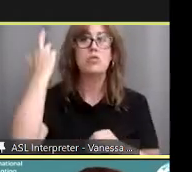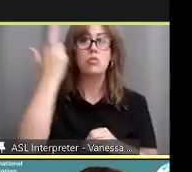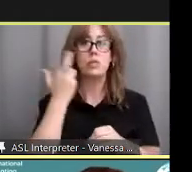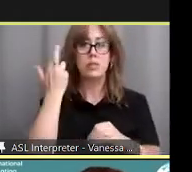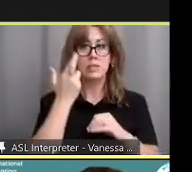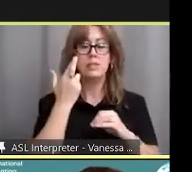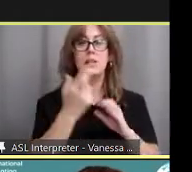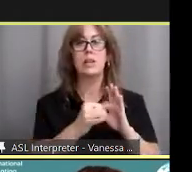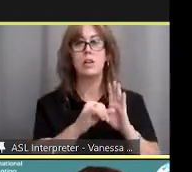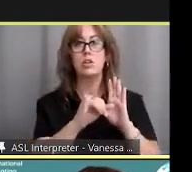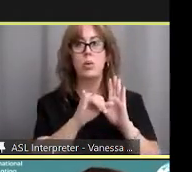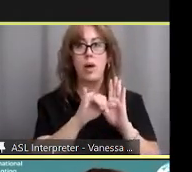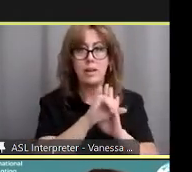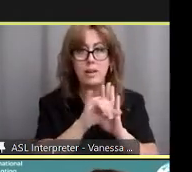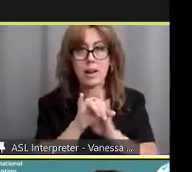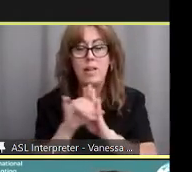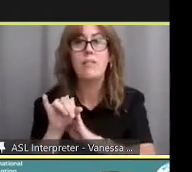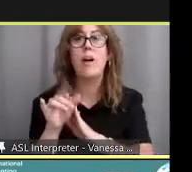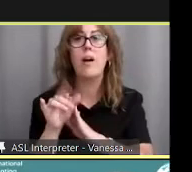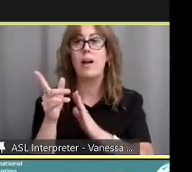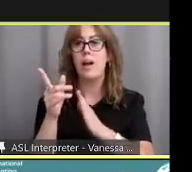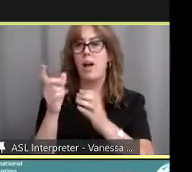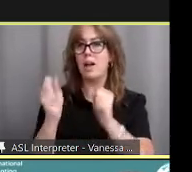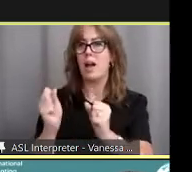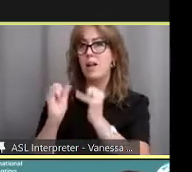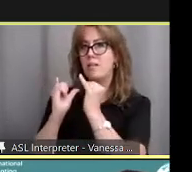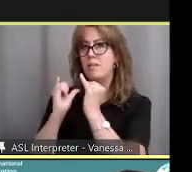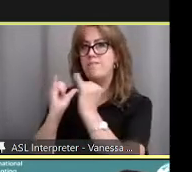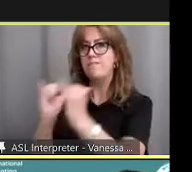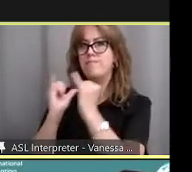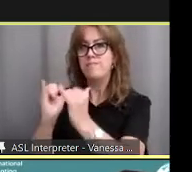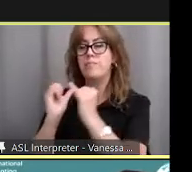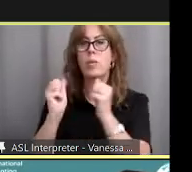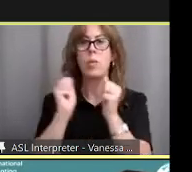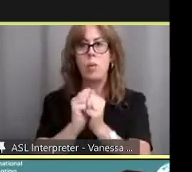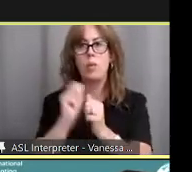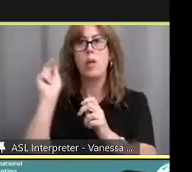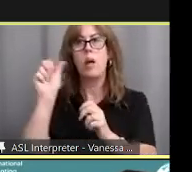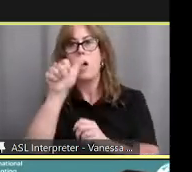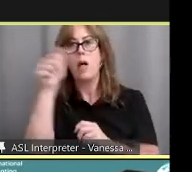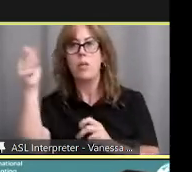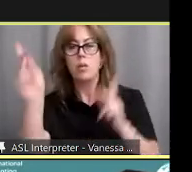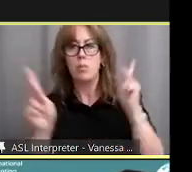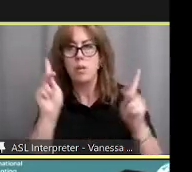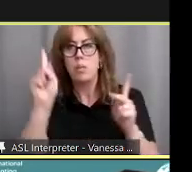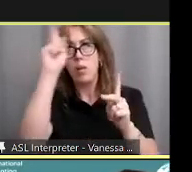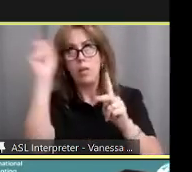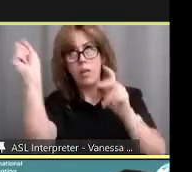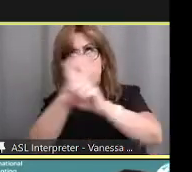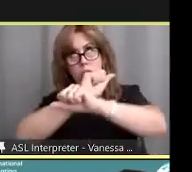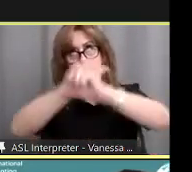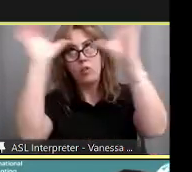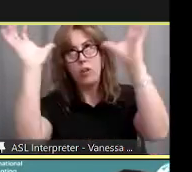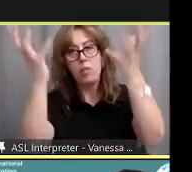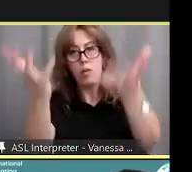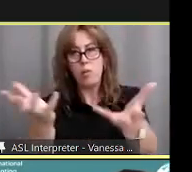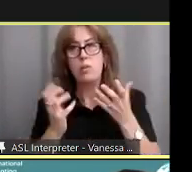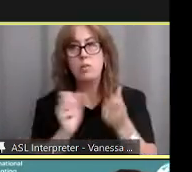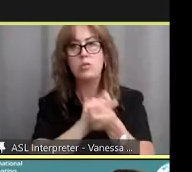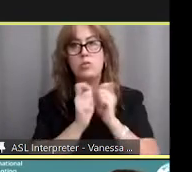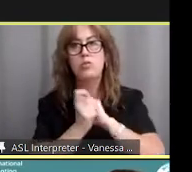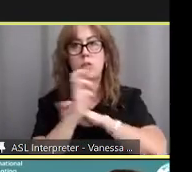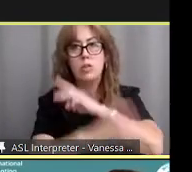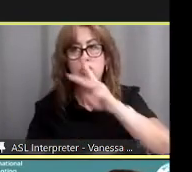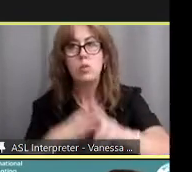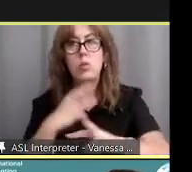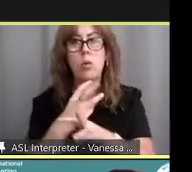people I can dream with, people I can dream of changing the world with. So it could